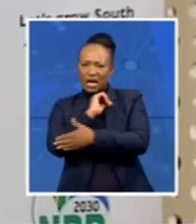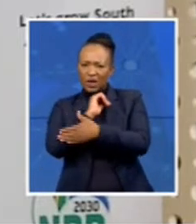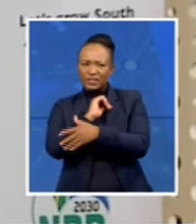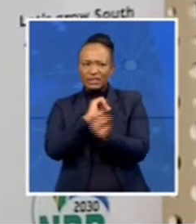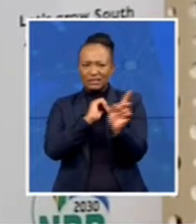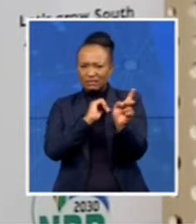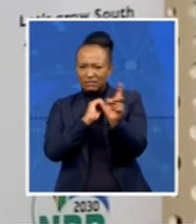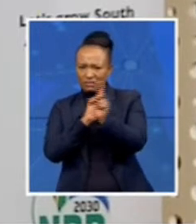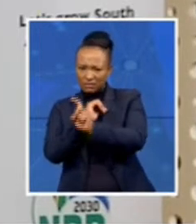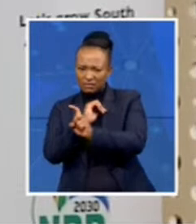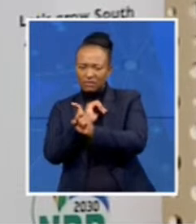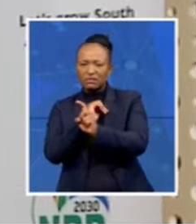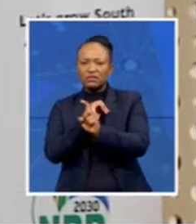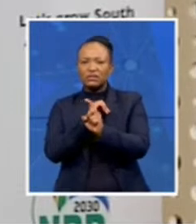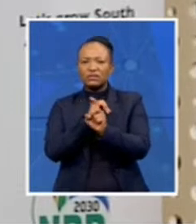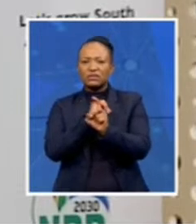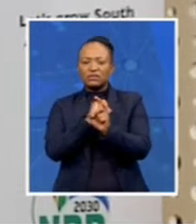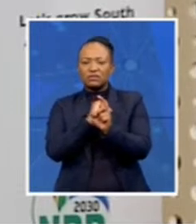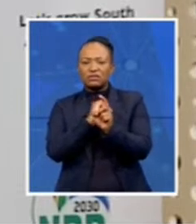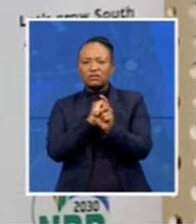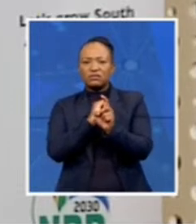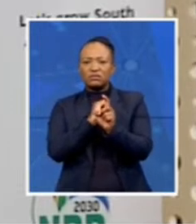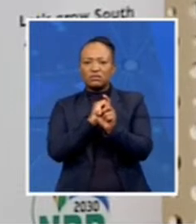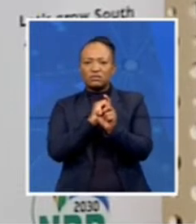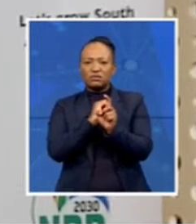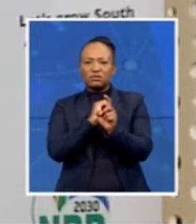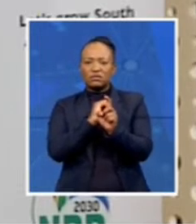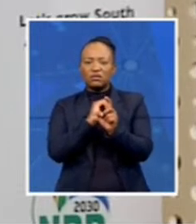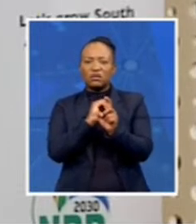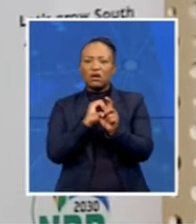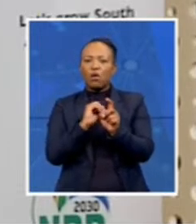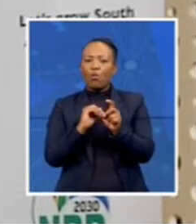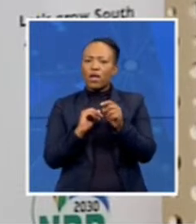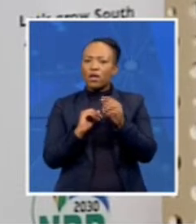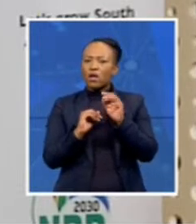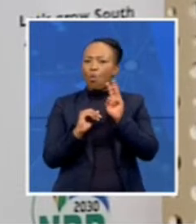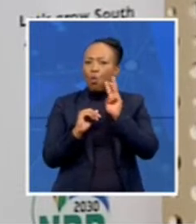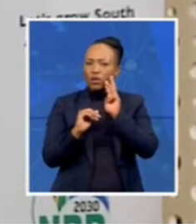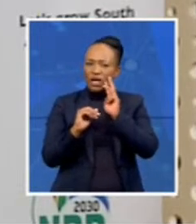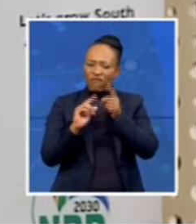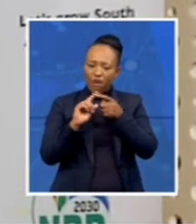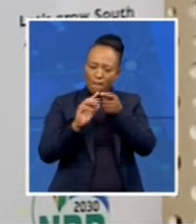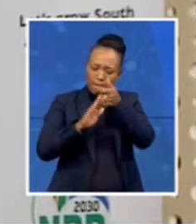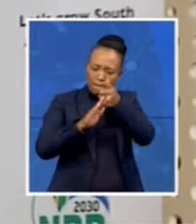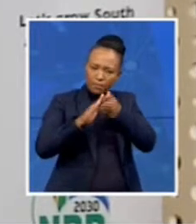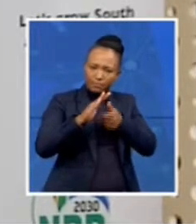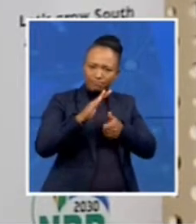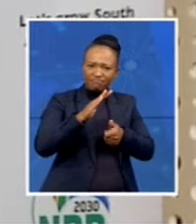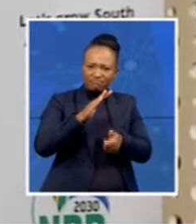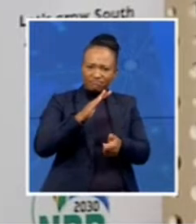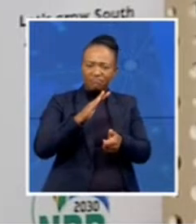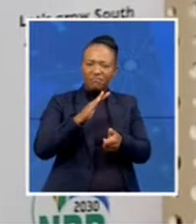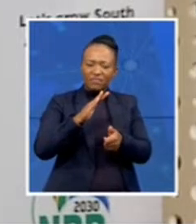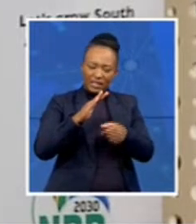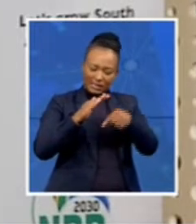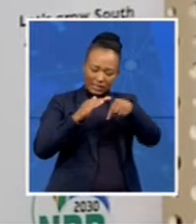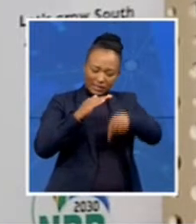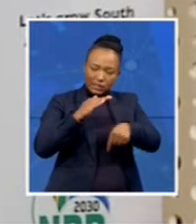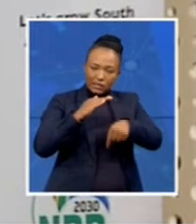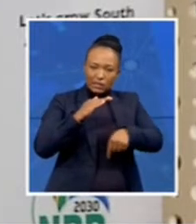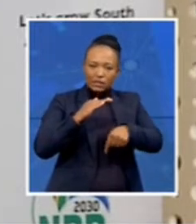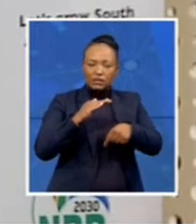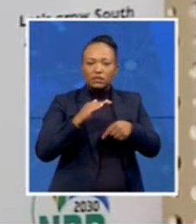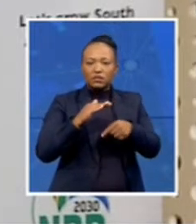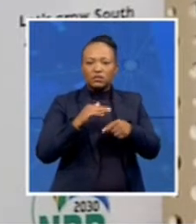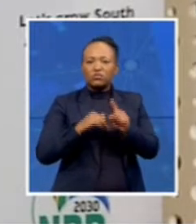from groundwater, and therefore we need to be much more highly organized in